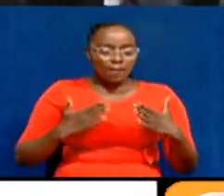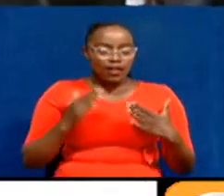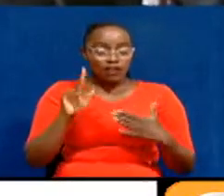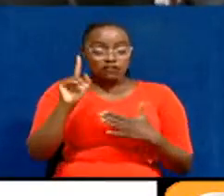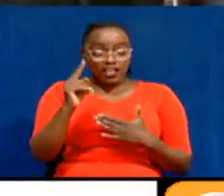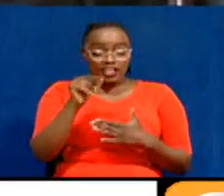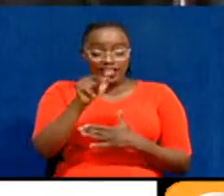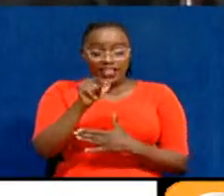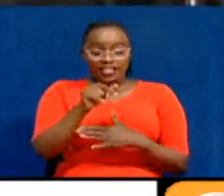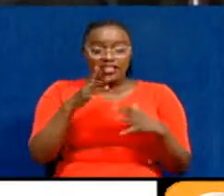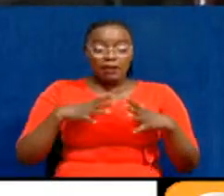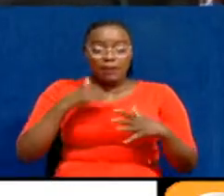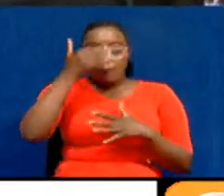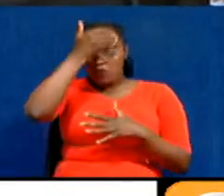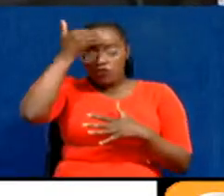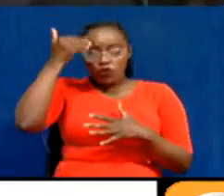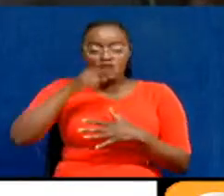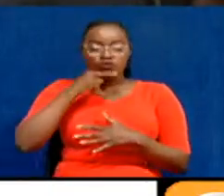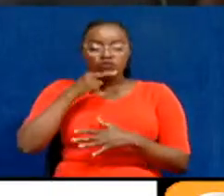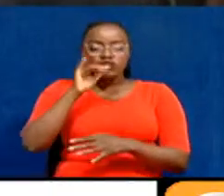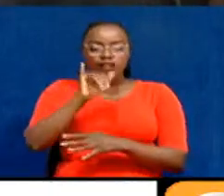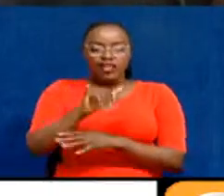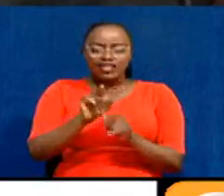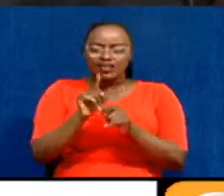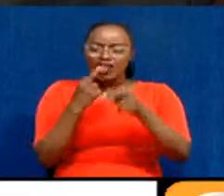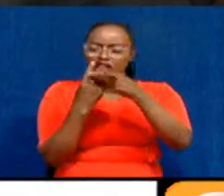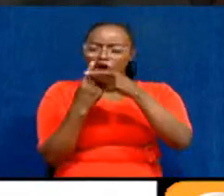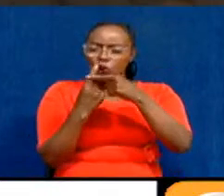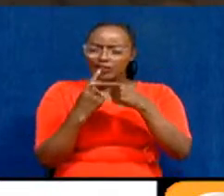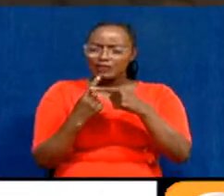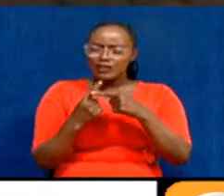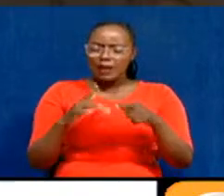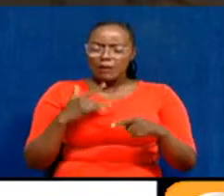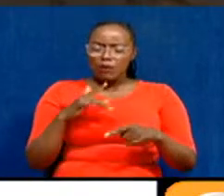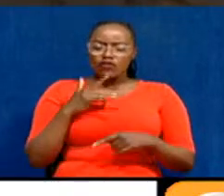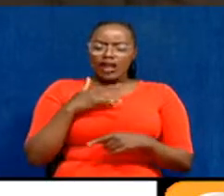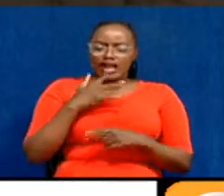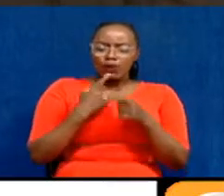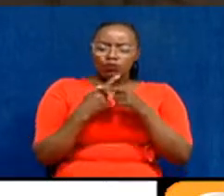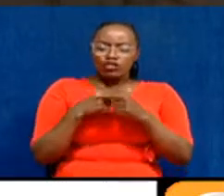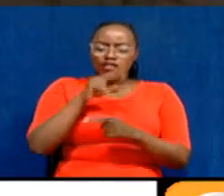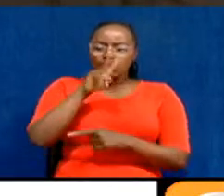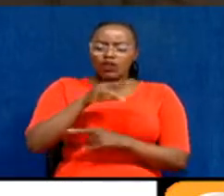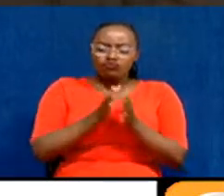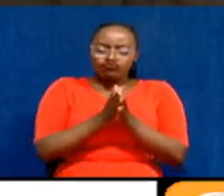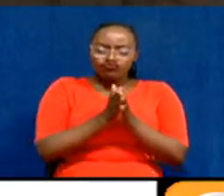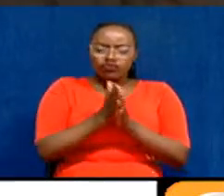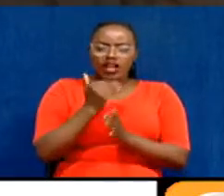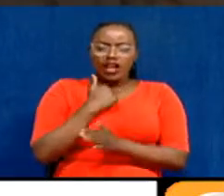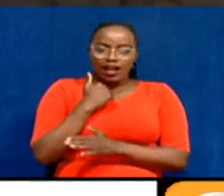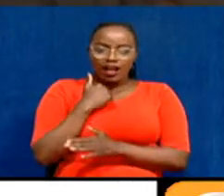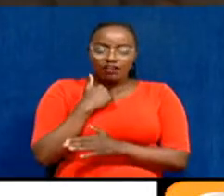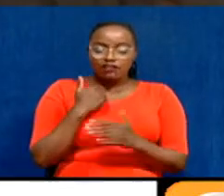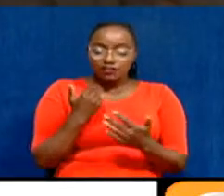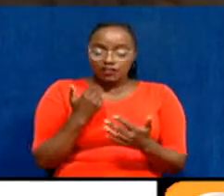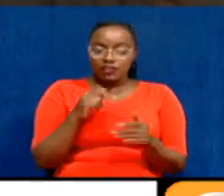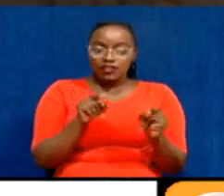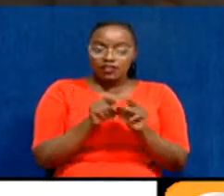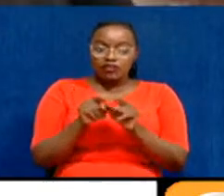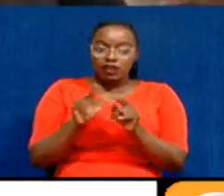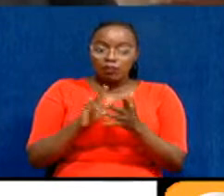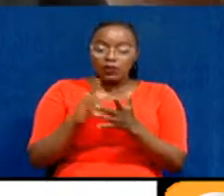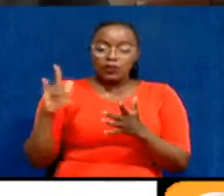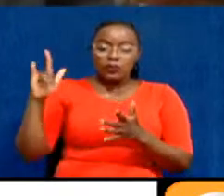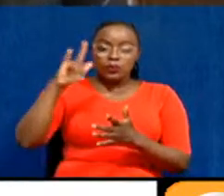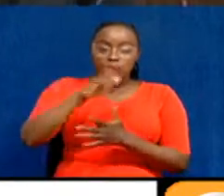And that itself, people forget to measure that optimism that greeted his coming to office. I was on a plane